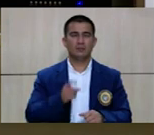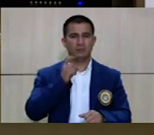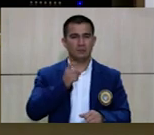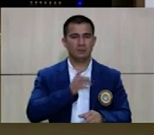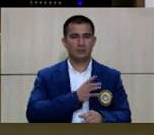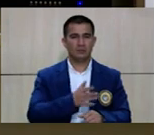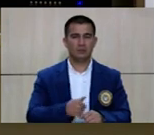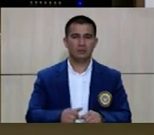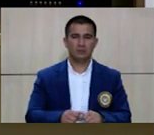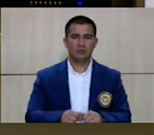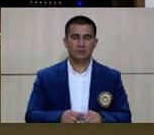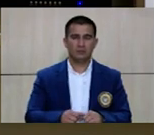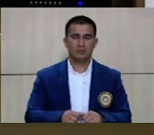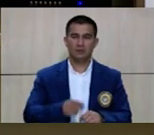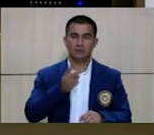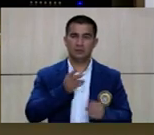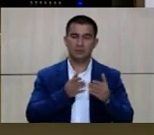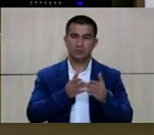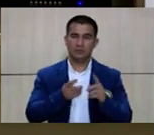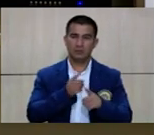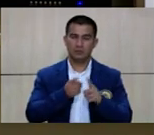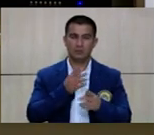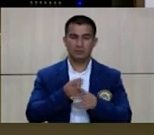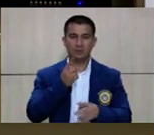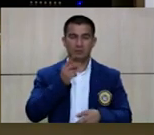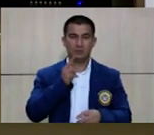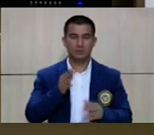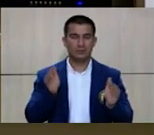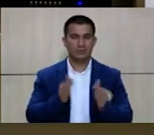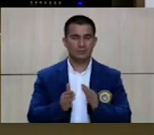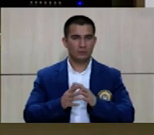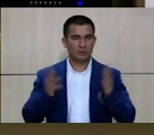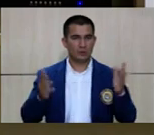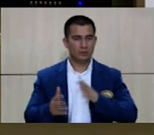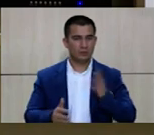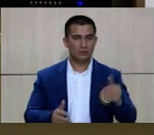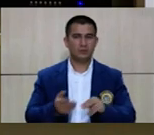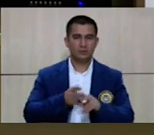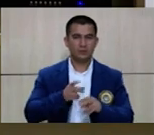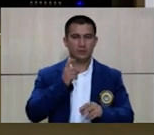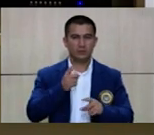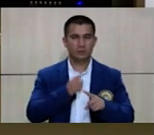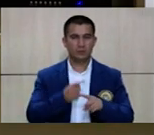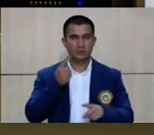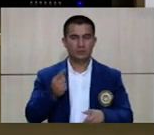bo'ldi. İkinci kemanın tezligi 1 kilometr soatga ko'p edi. Ya'ni x plus 1.